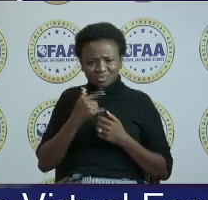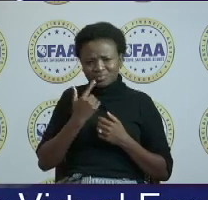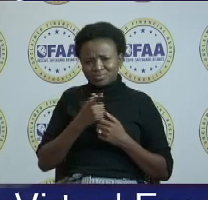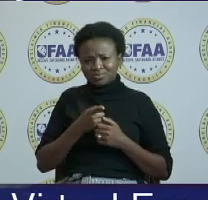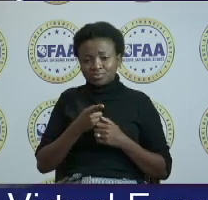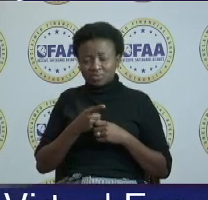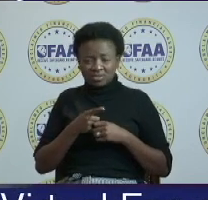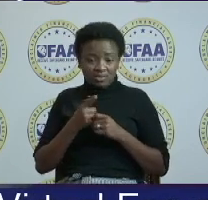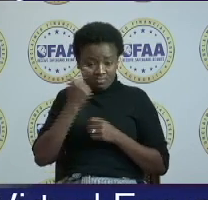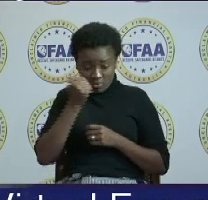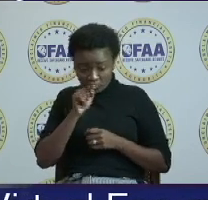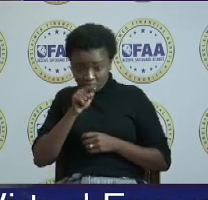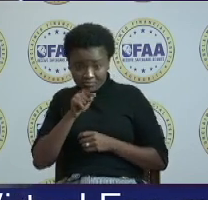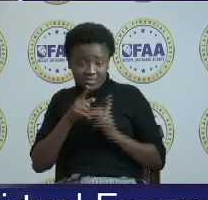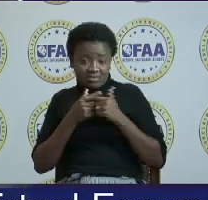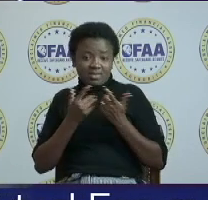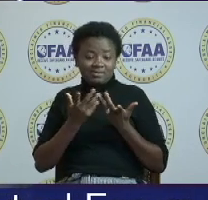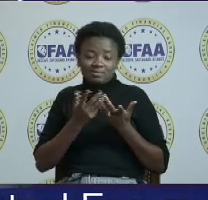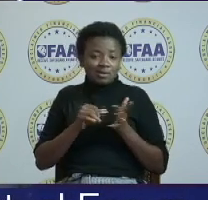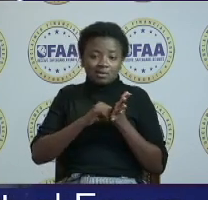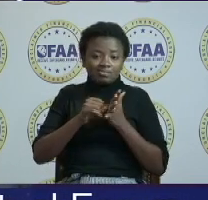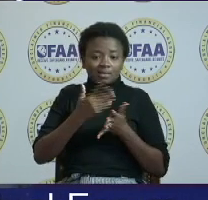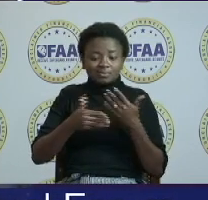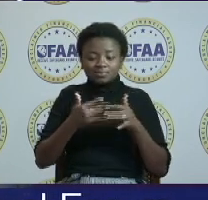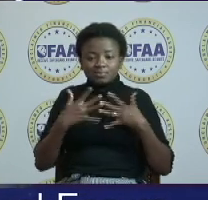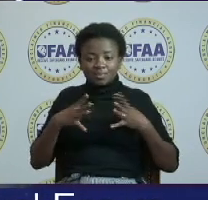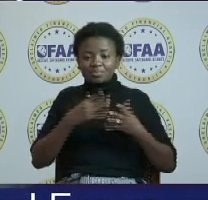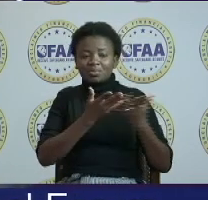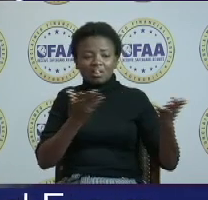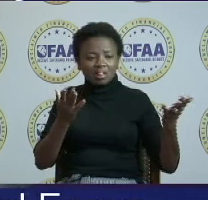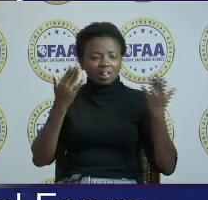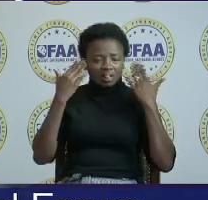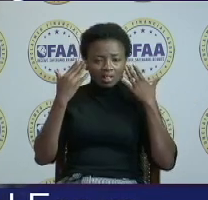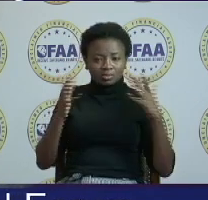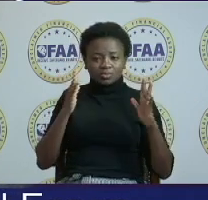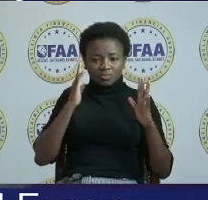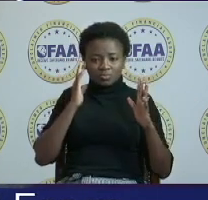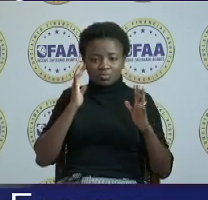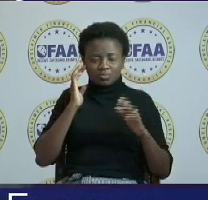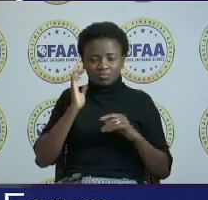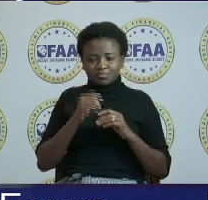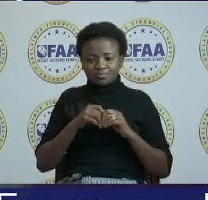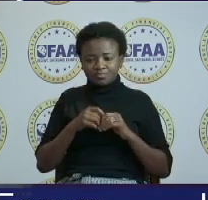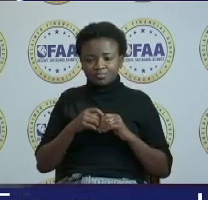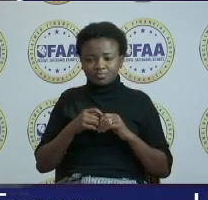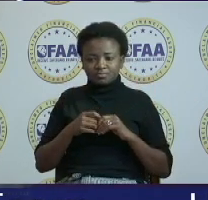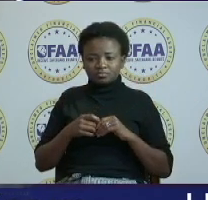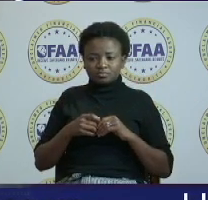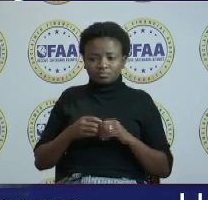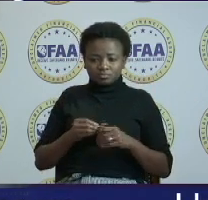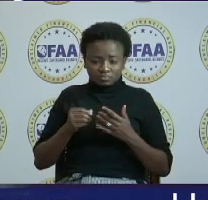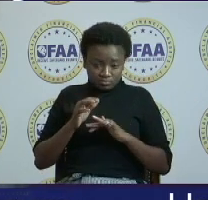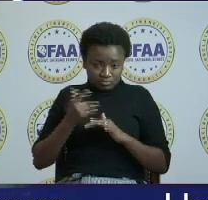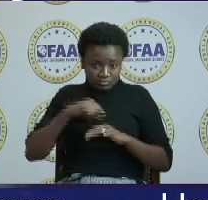that, then that brand interaction, the public interacting with us, is quite minimal. And what we are doing on